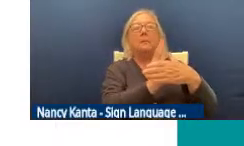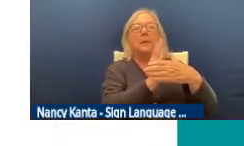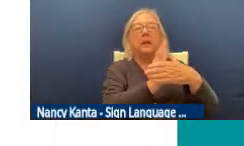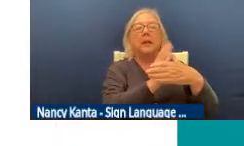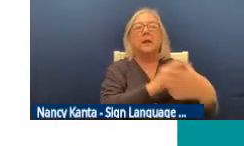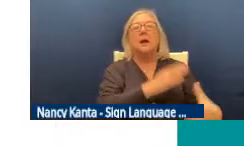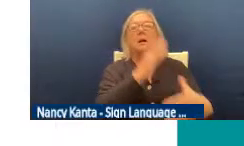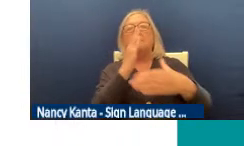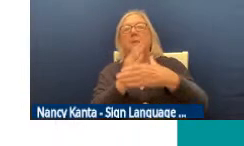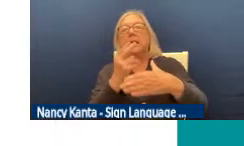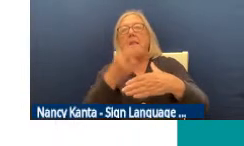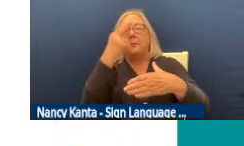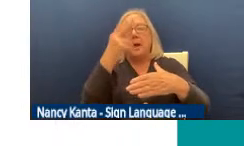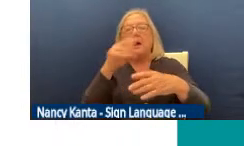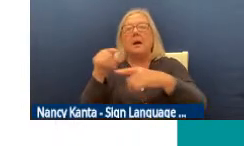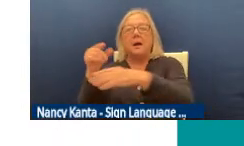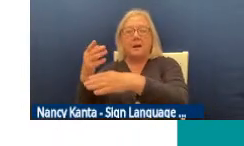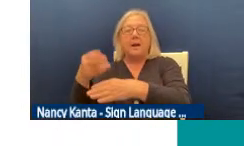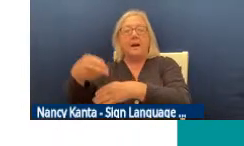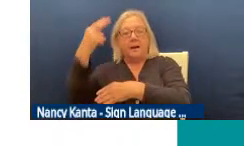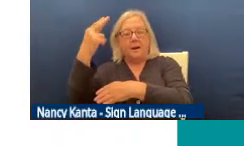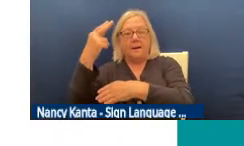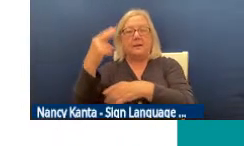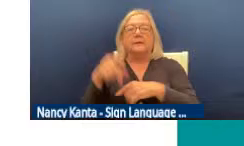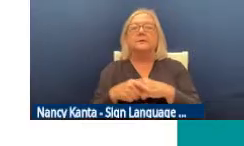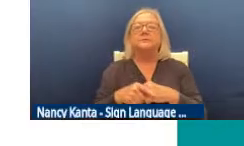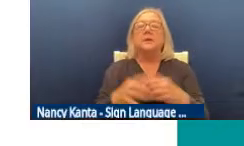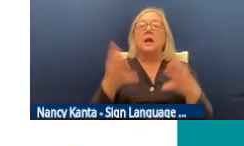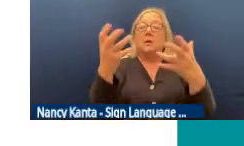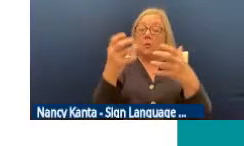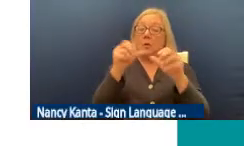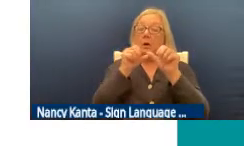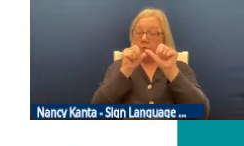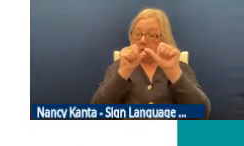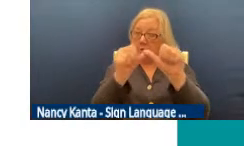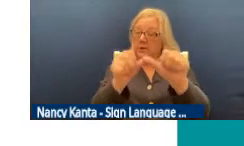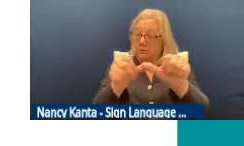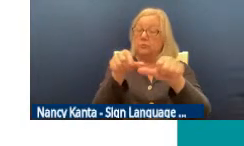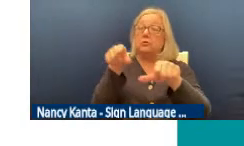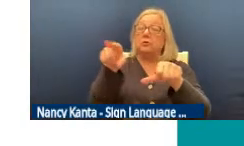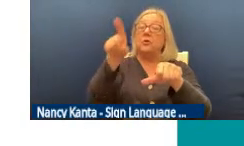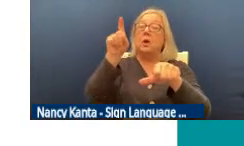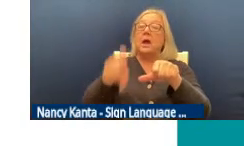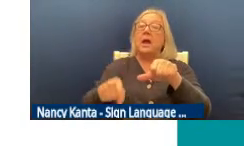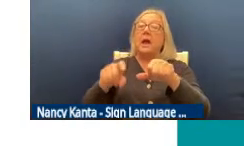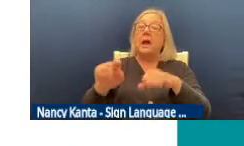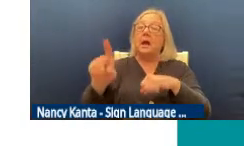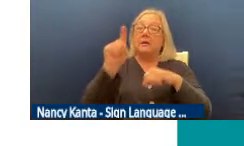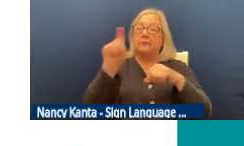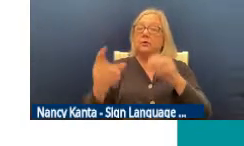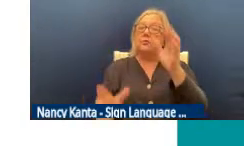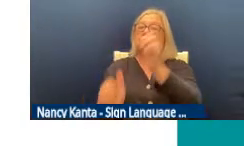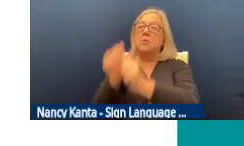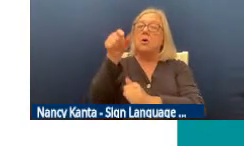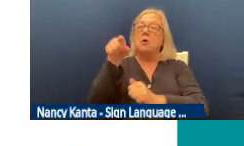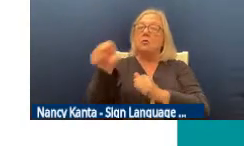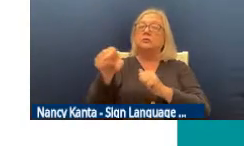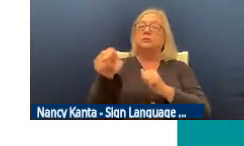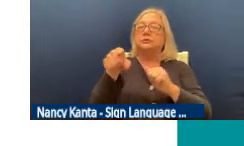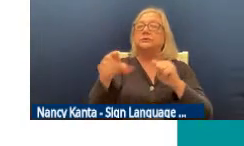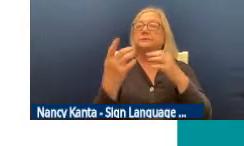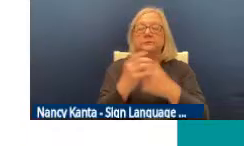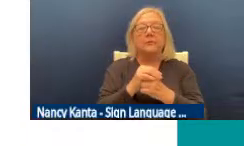so you have to hit that medium to keep moving forward. That really enables the project to be put into